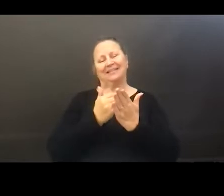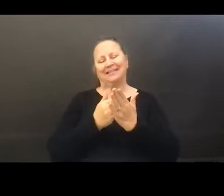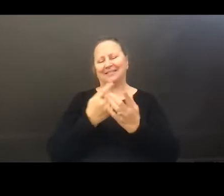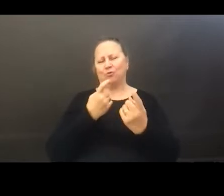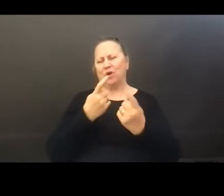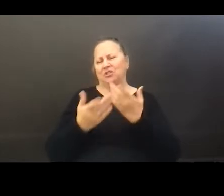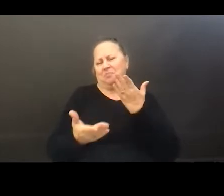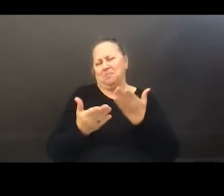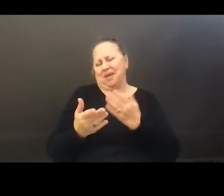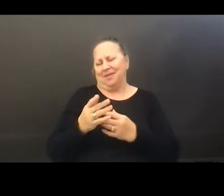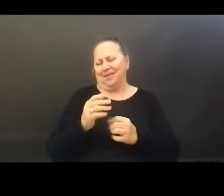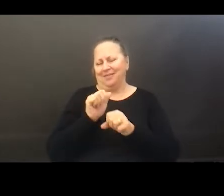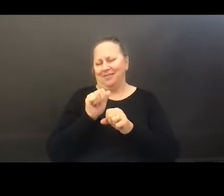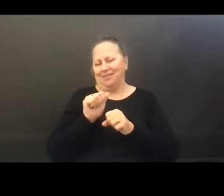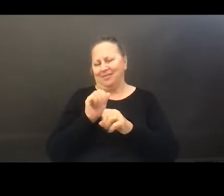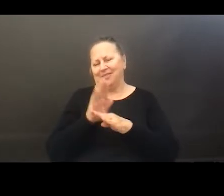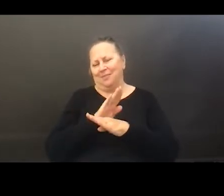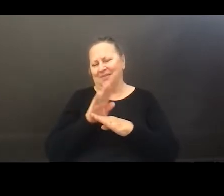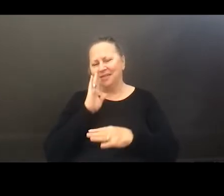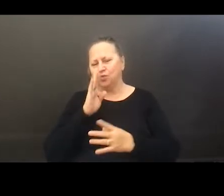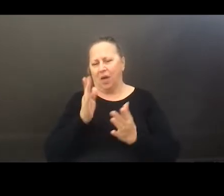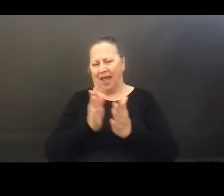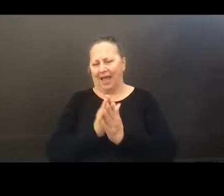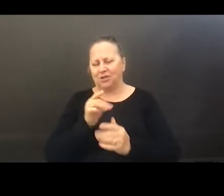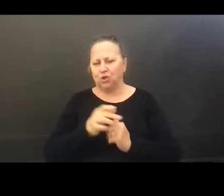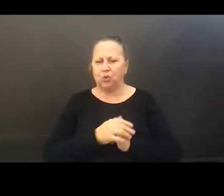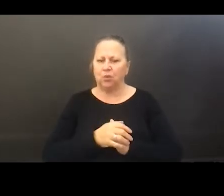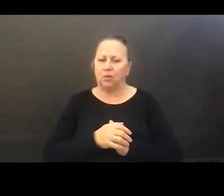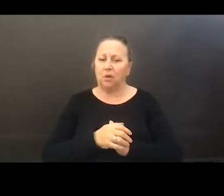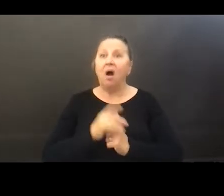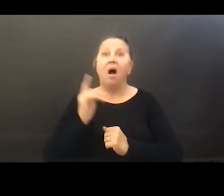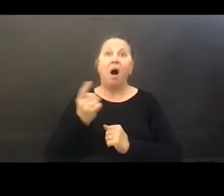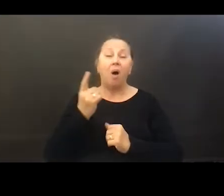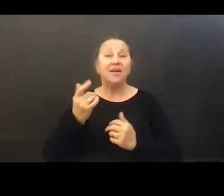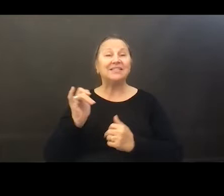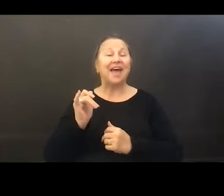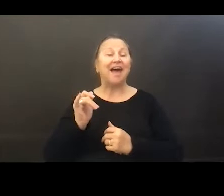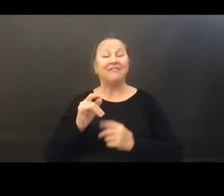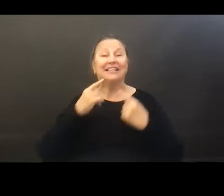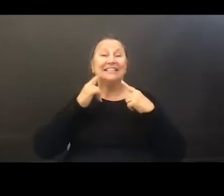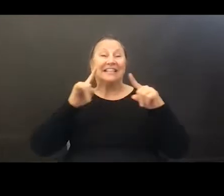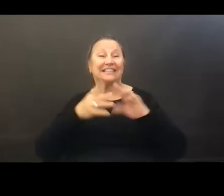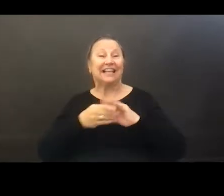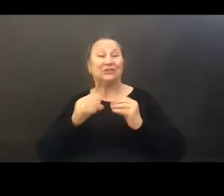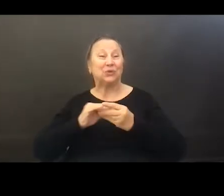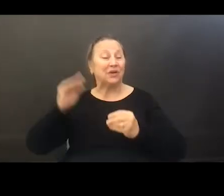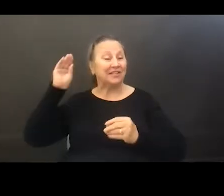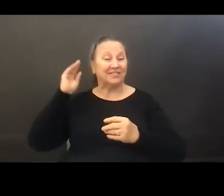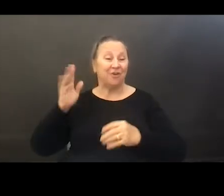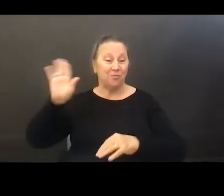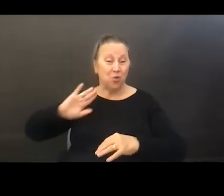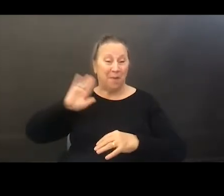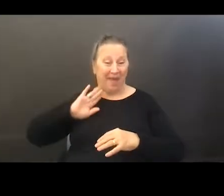practice your responses to those questions. And always have some success stories from your past examples or work